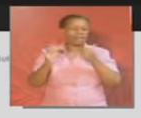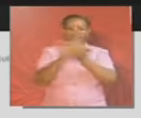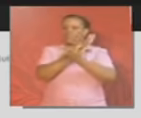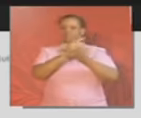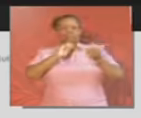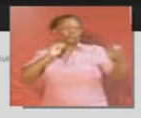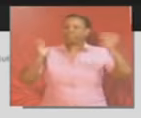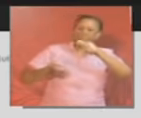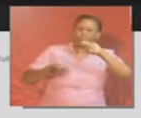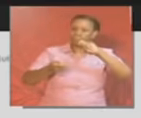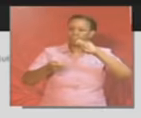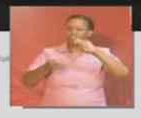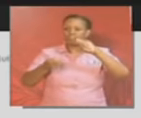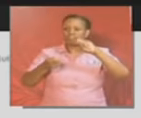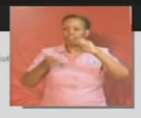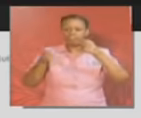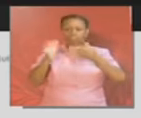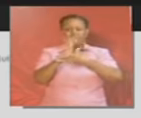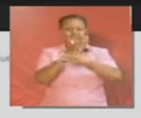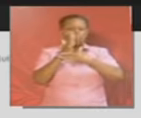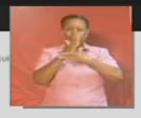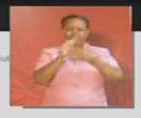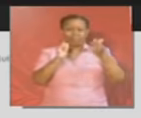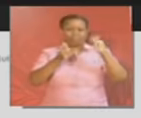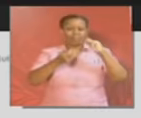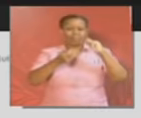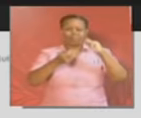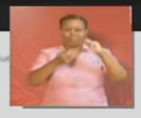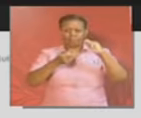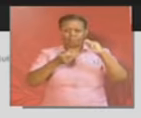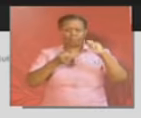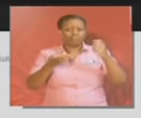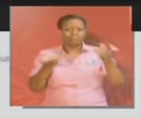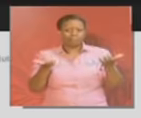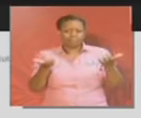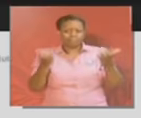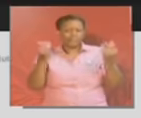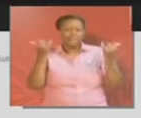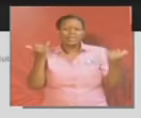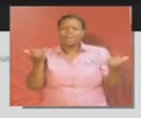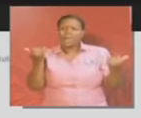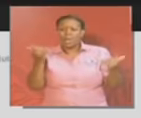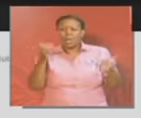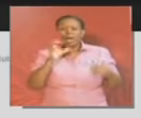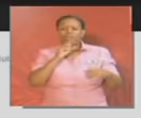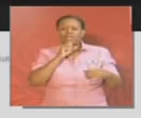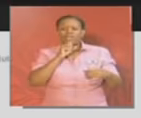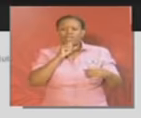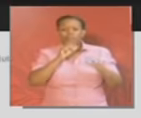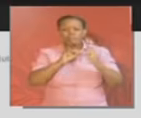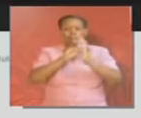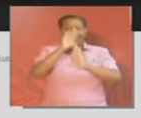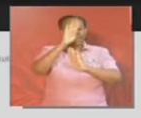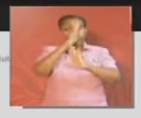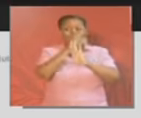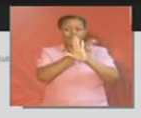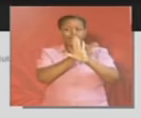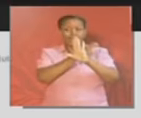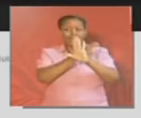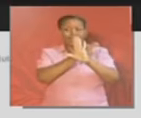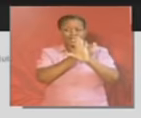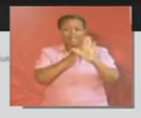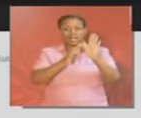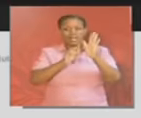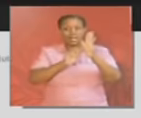in the heights of the bars in that orange section, which represents the daily cases in March, where we